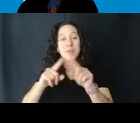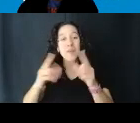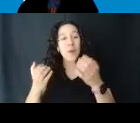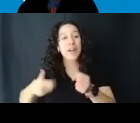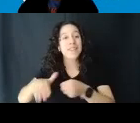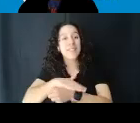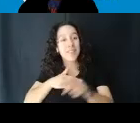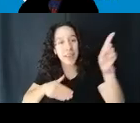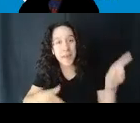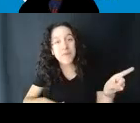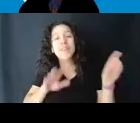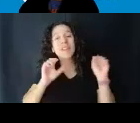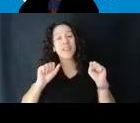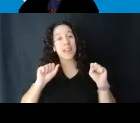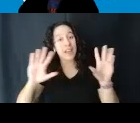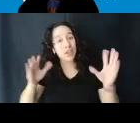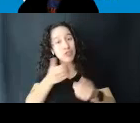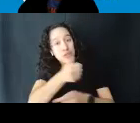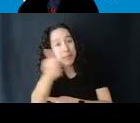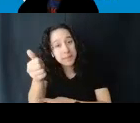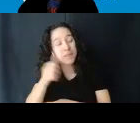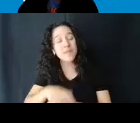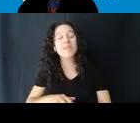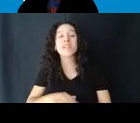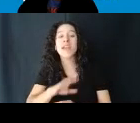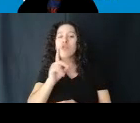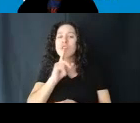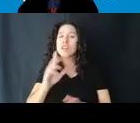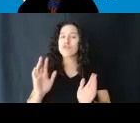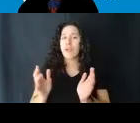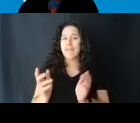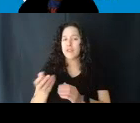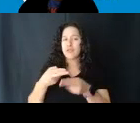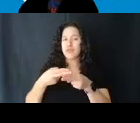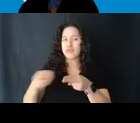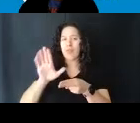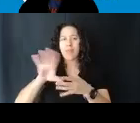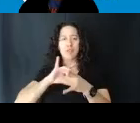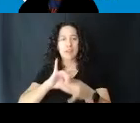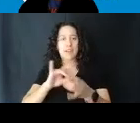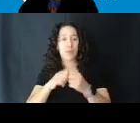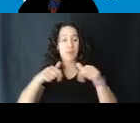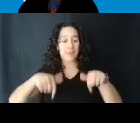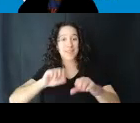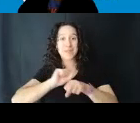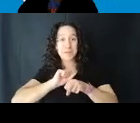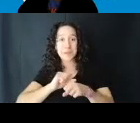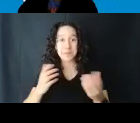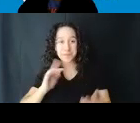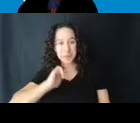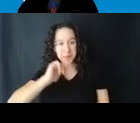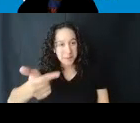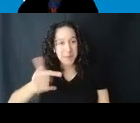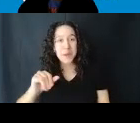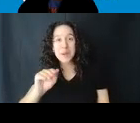an opportunity to reintroduce themselves and just chat a little bit about their connection to this work. So I will hand it over